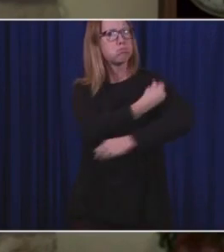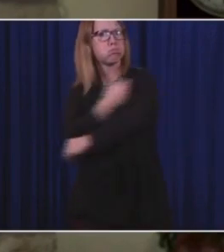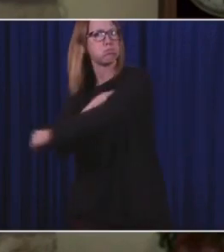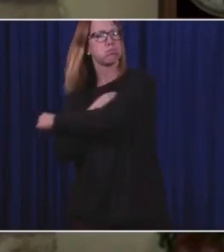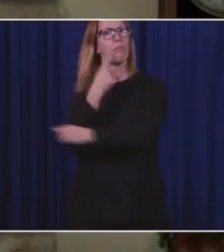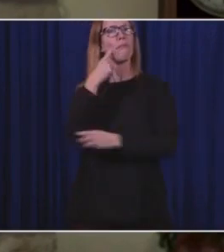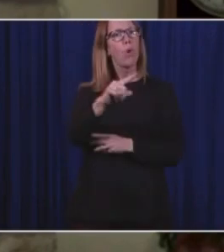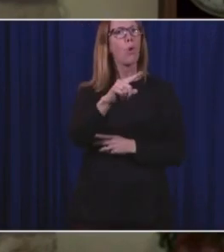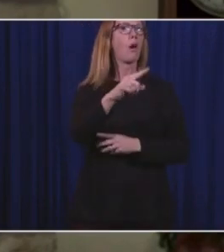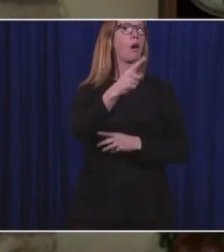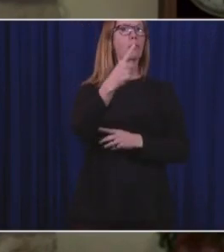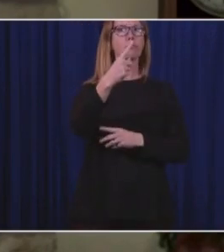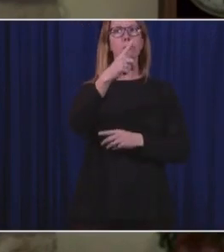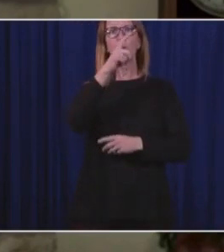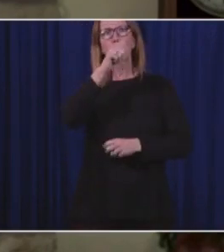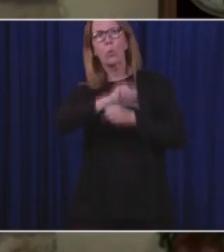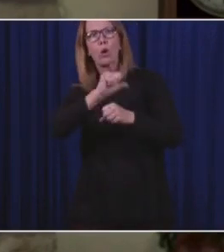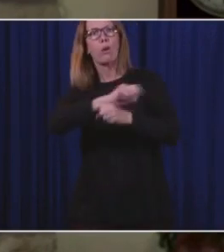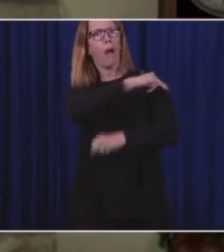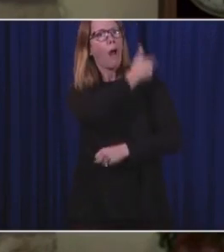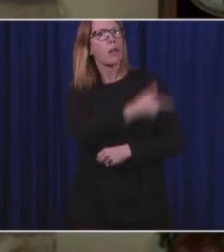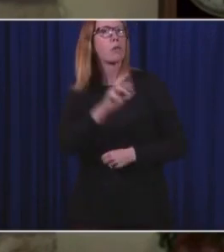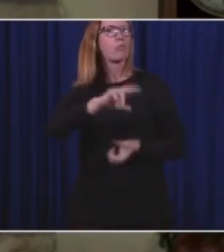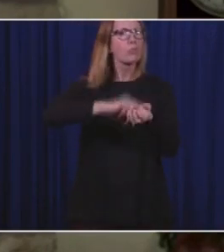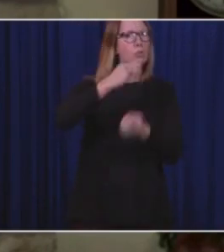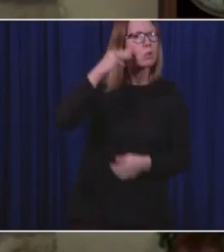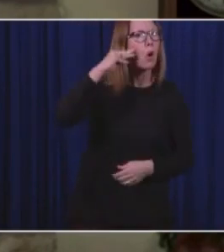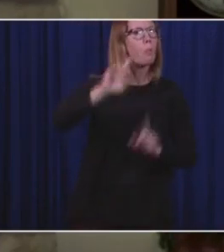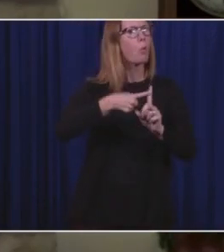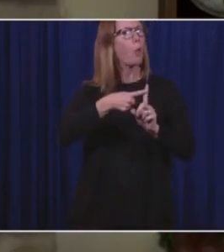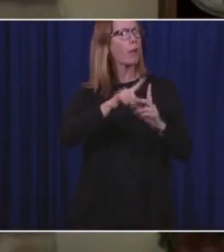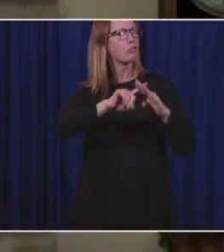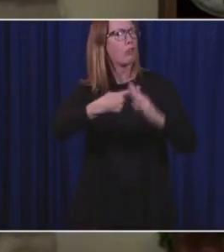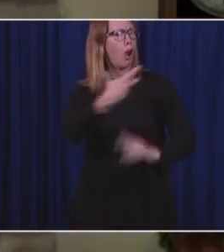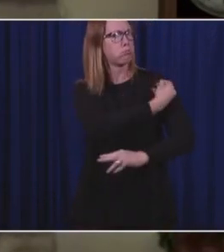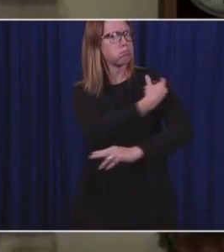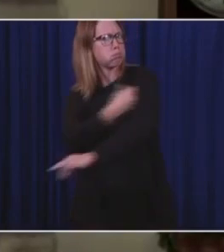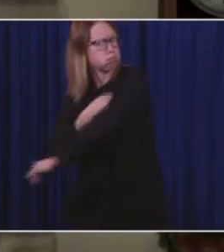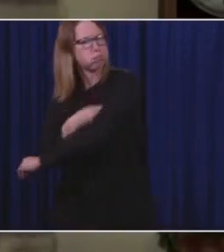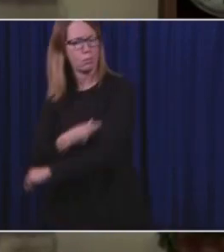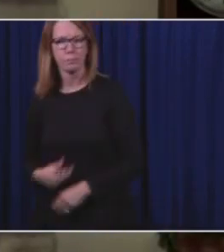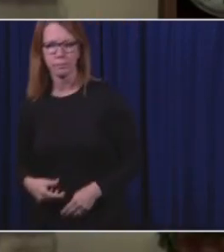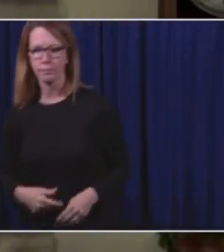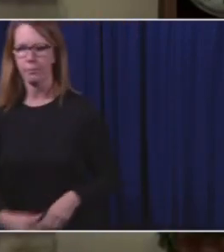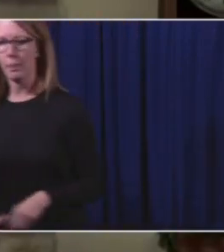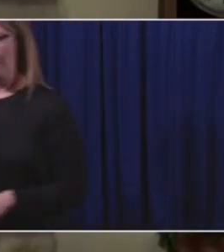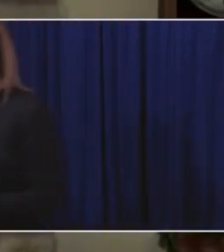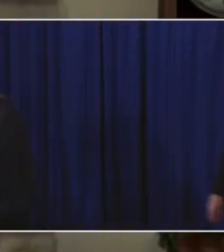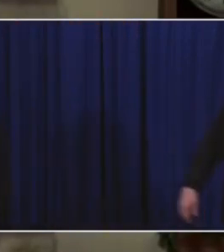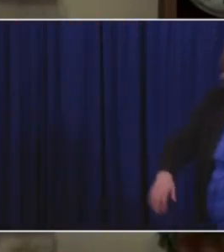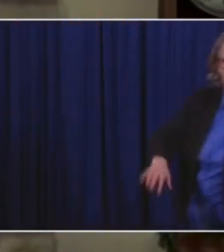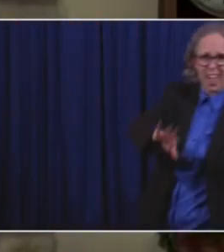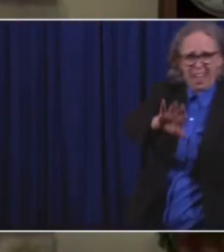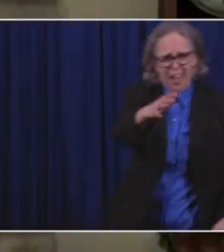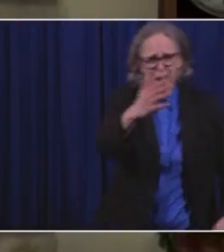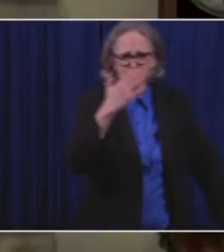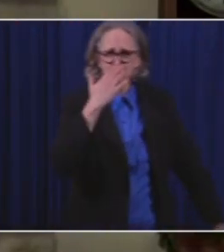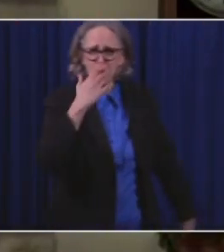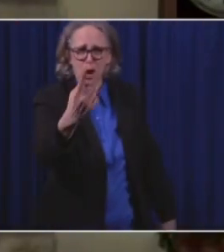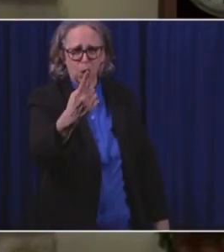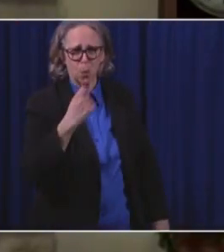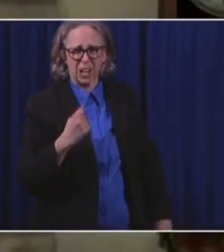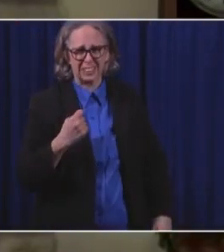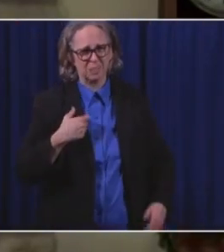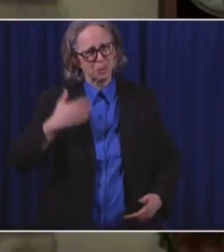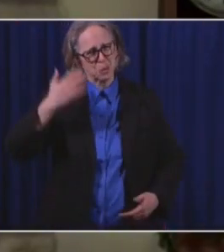and long-term care residents and workers? Yeah, good question, Randy. We don't know exactly. We have to wait for